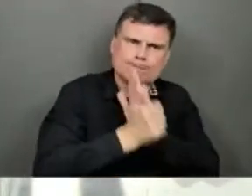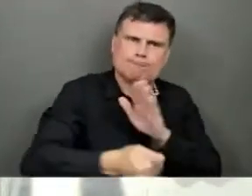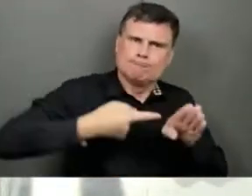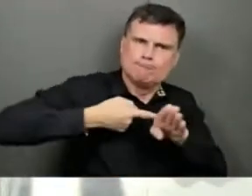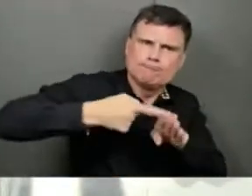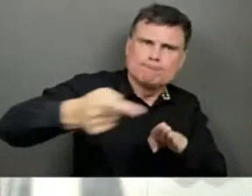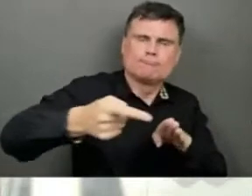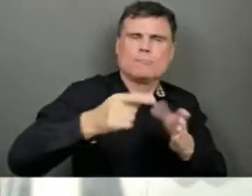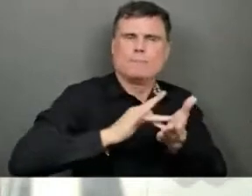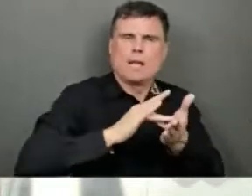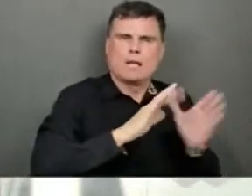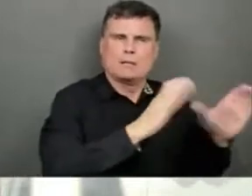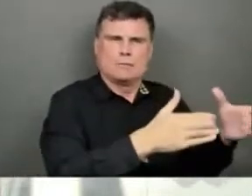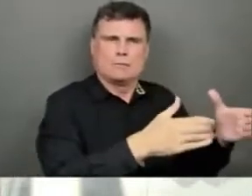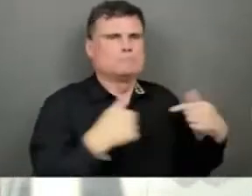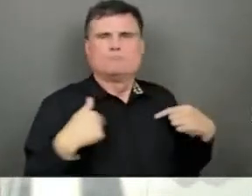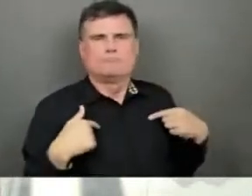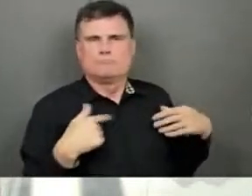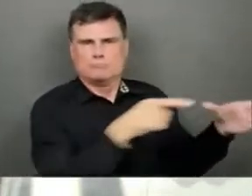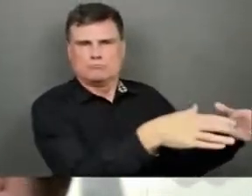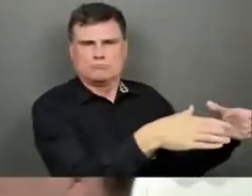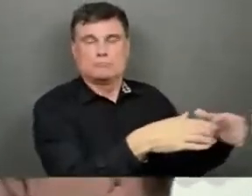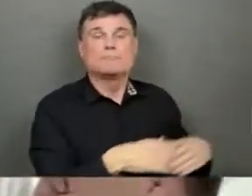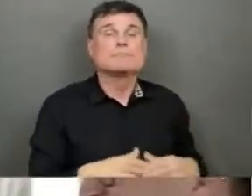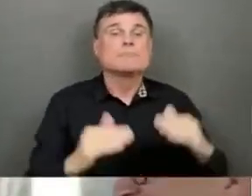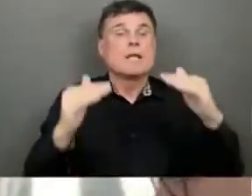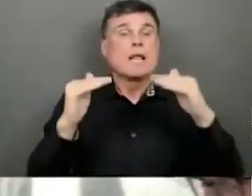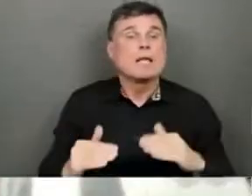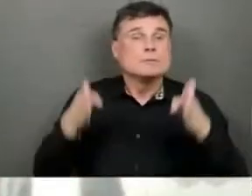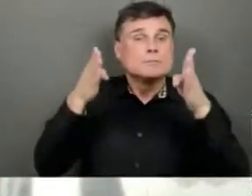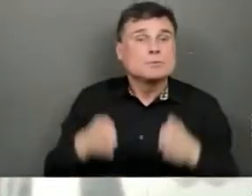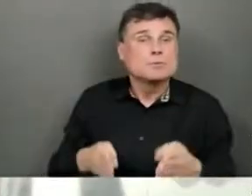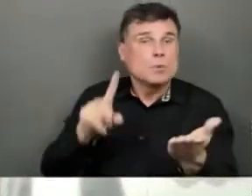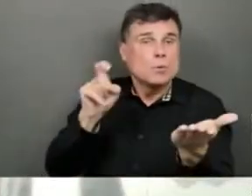And next question is for Minister. Please go ahead.